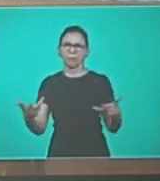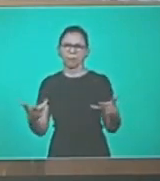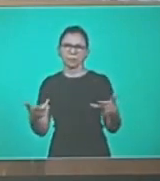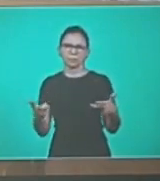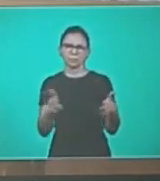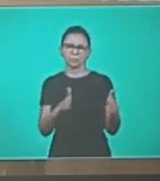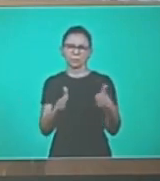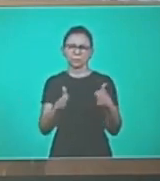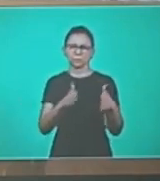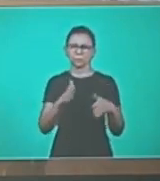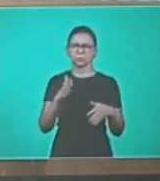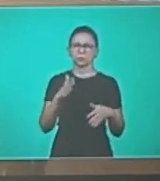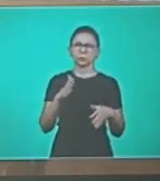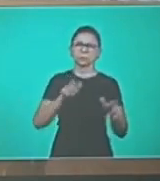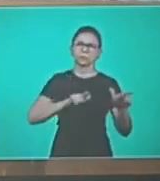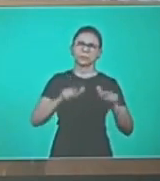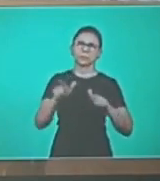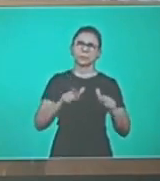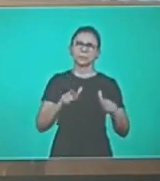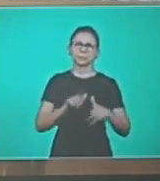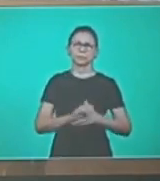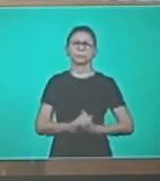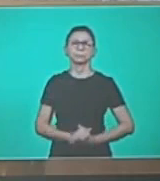So we're going to put here